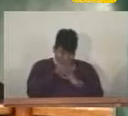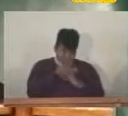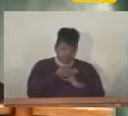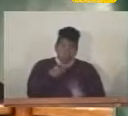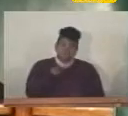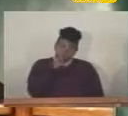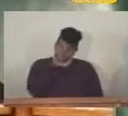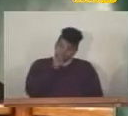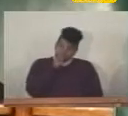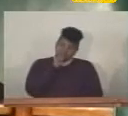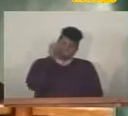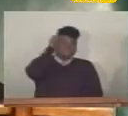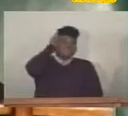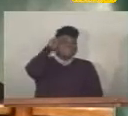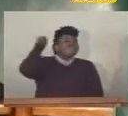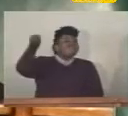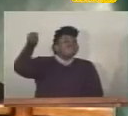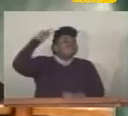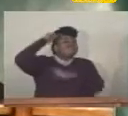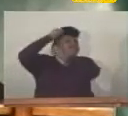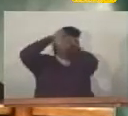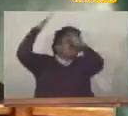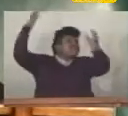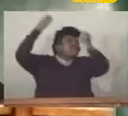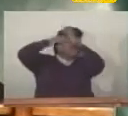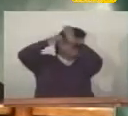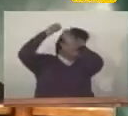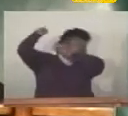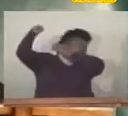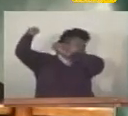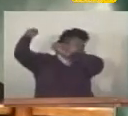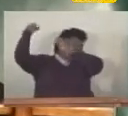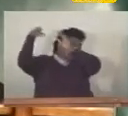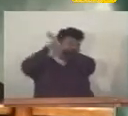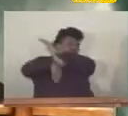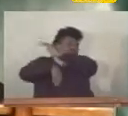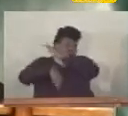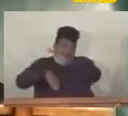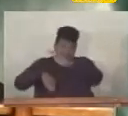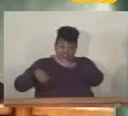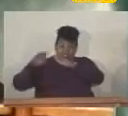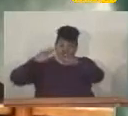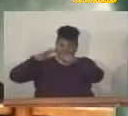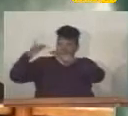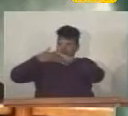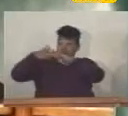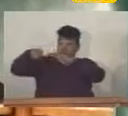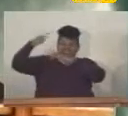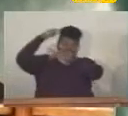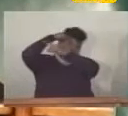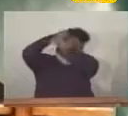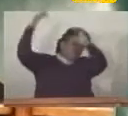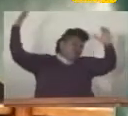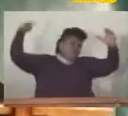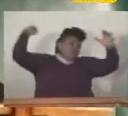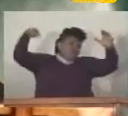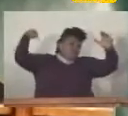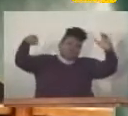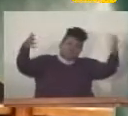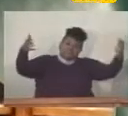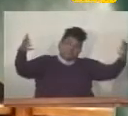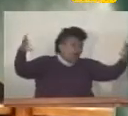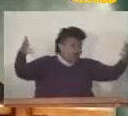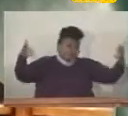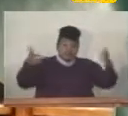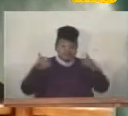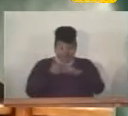with a clear understanding that the big picture, the Jamaica picture, demands that on the other